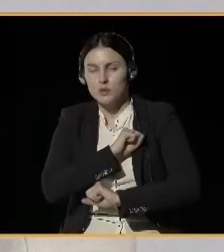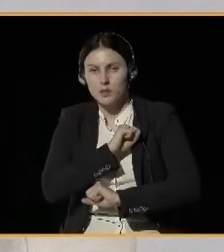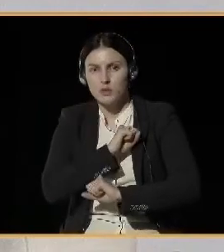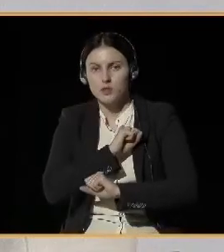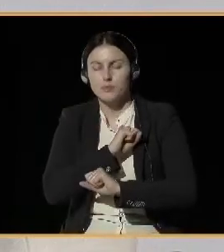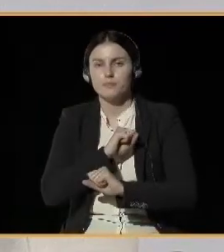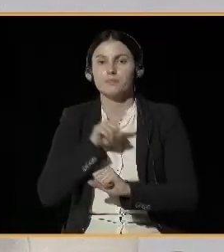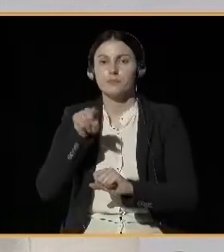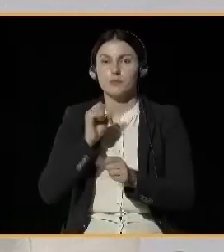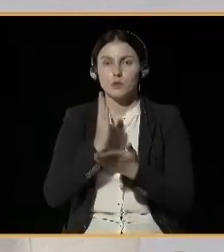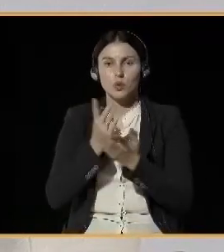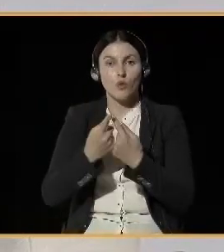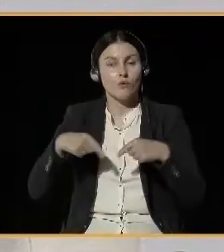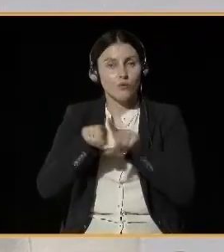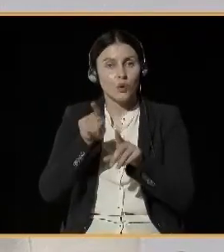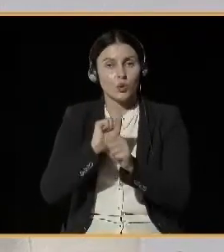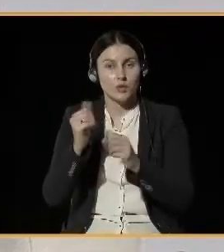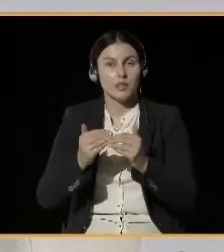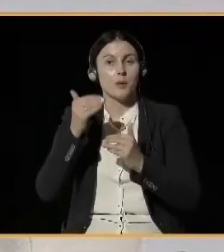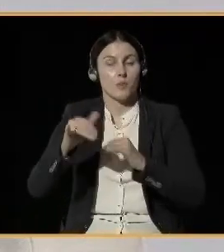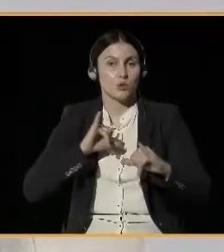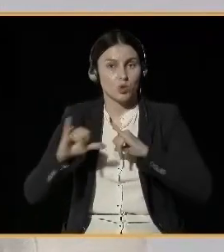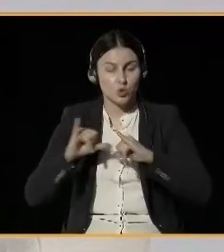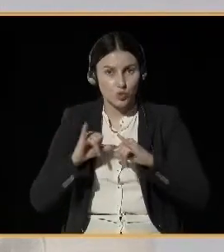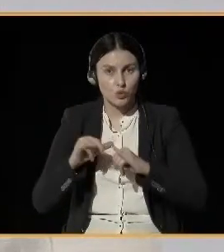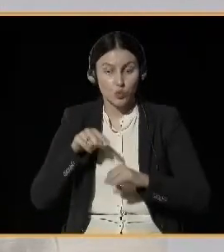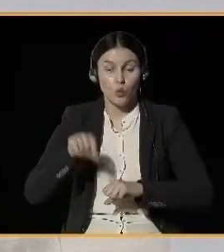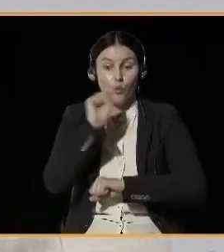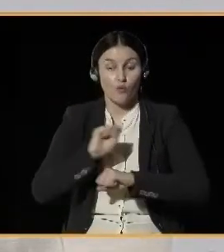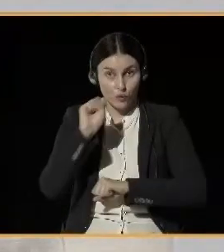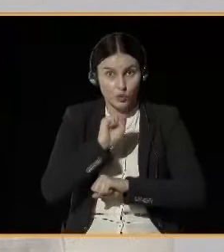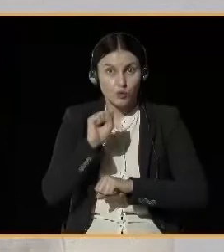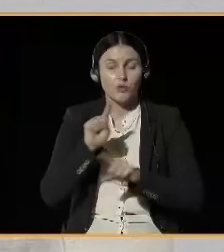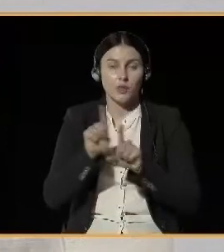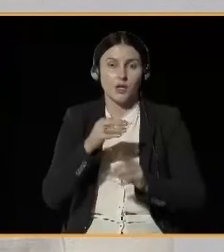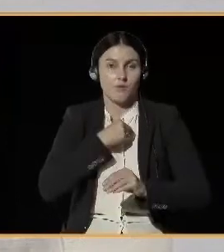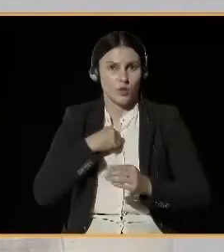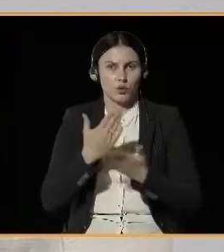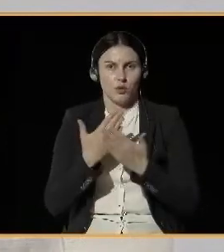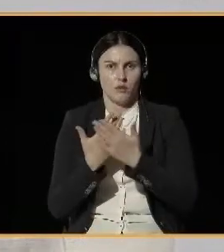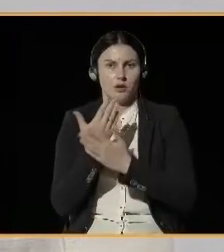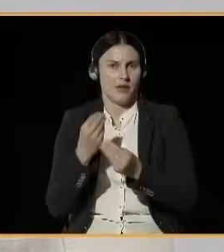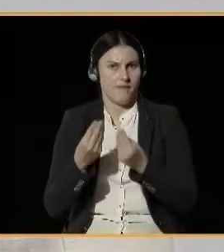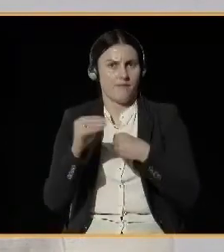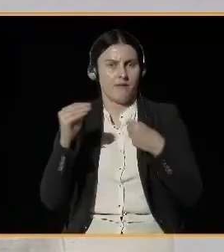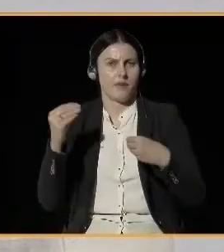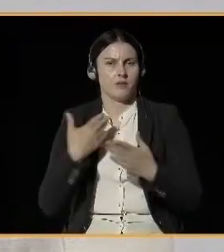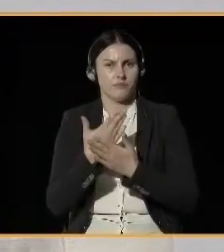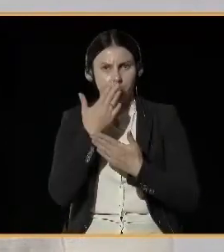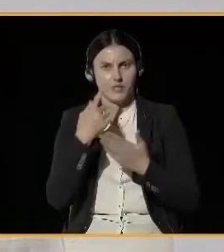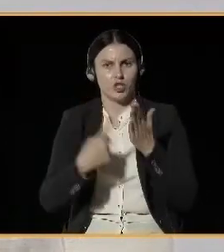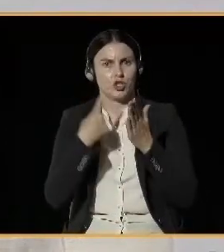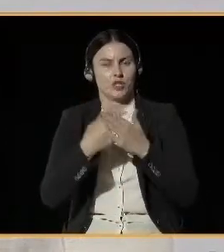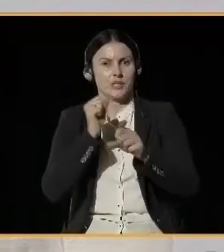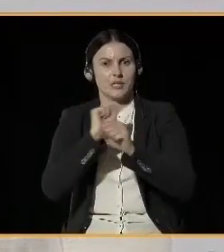actions addressing seniors, they're actually implemented by the NGOs. So it is the state implementing those actions,